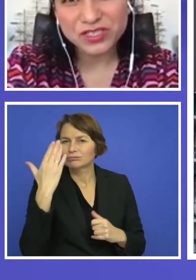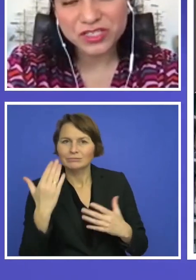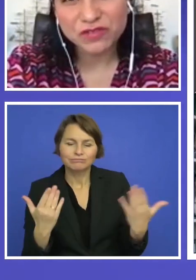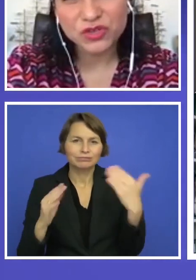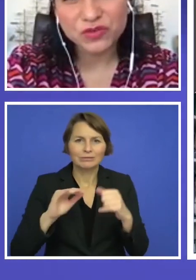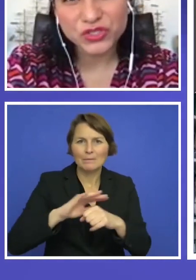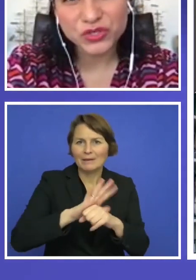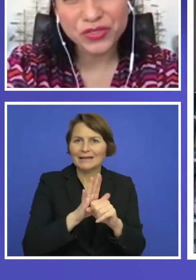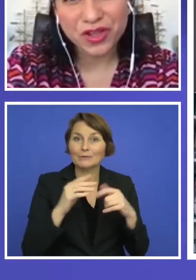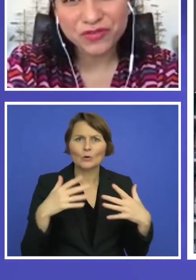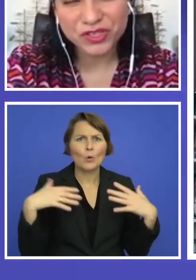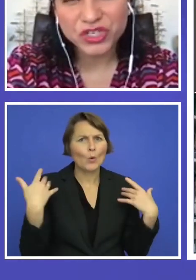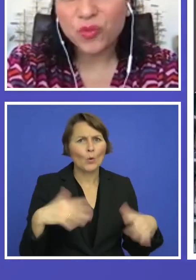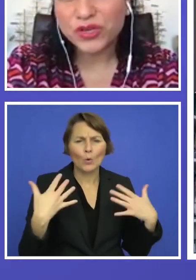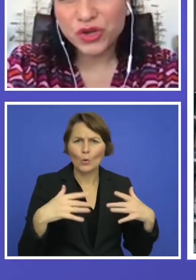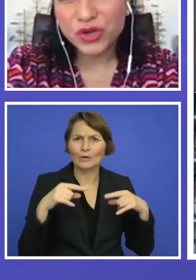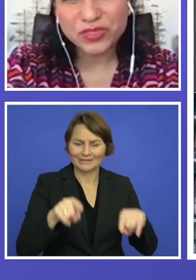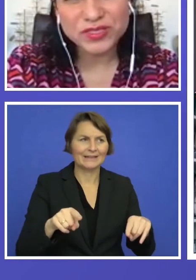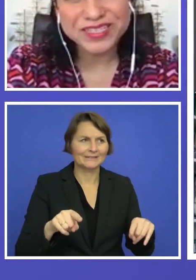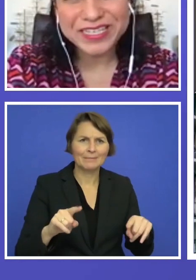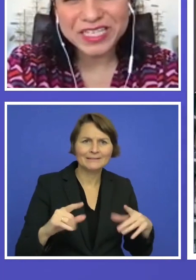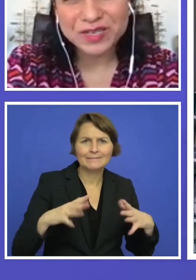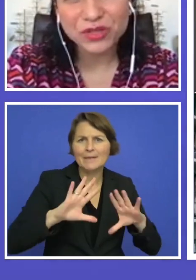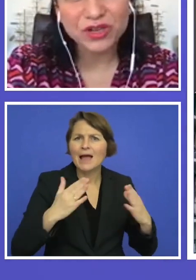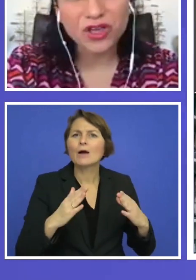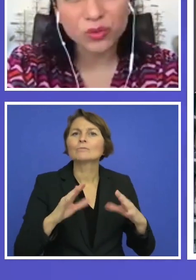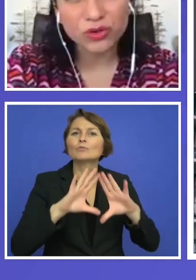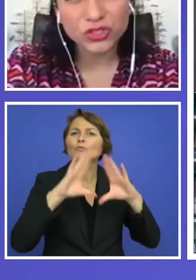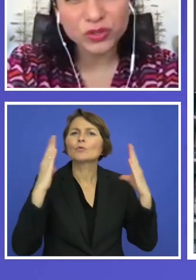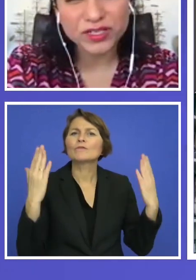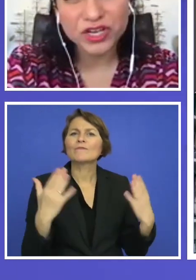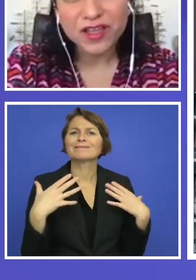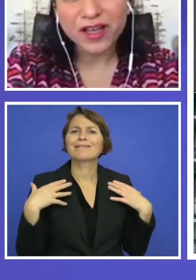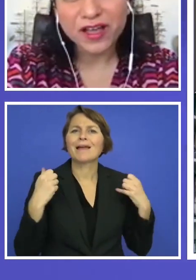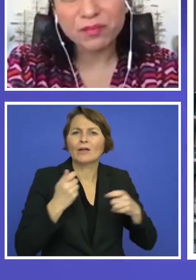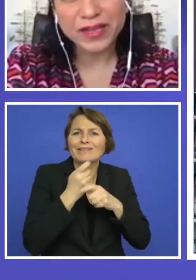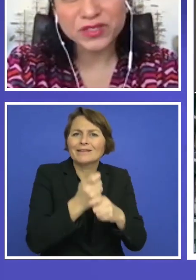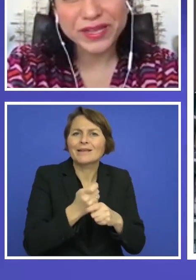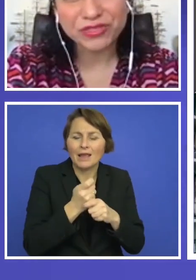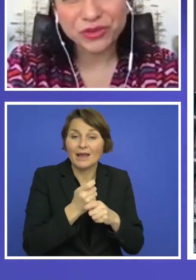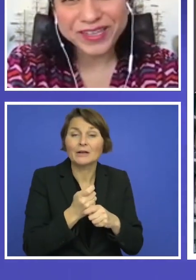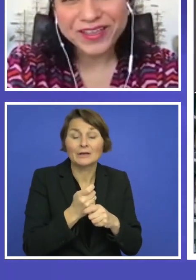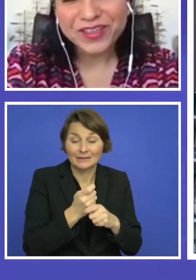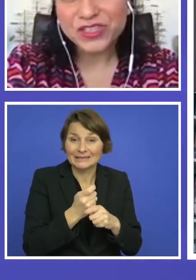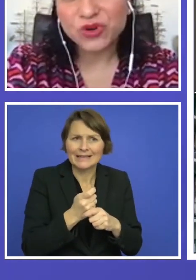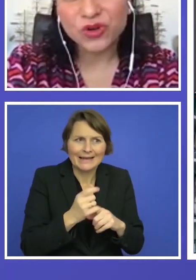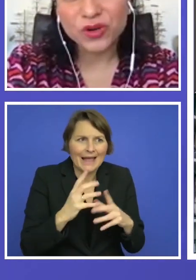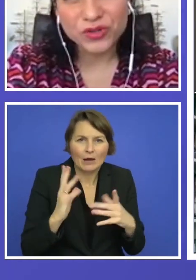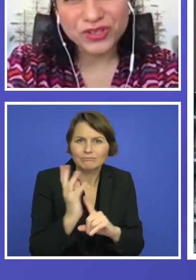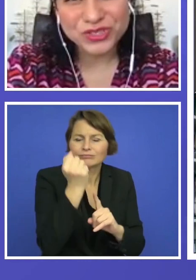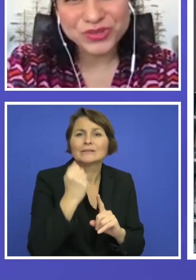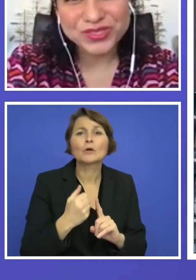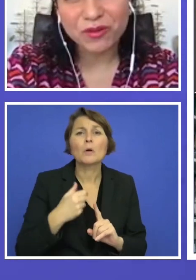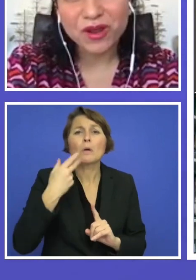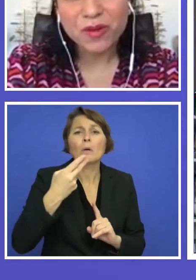agenda to achieve universal health coverage. We know that there is an 18 million health worker shortage by 2030. These are all